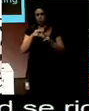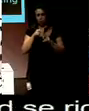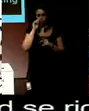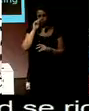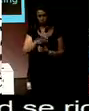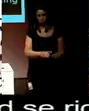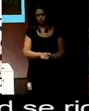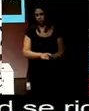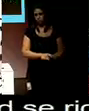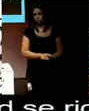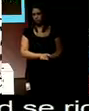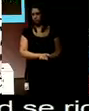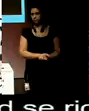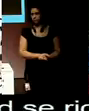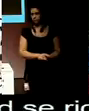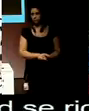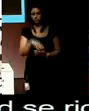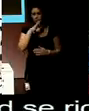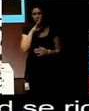one of the main principles.